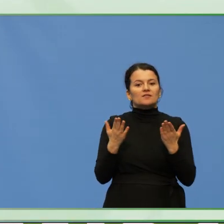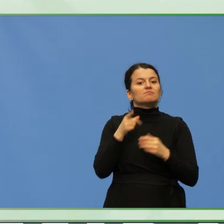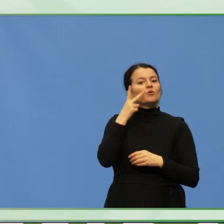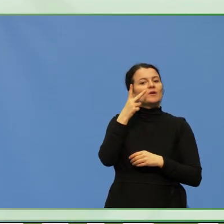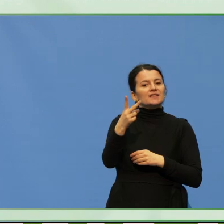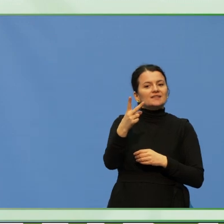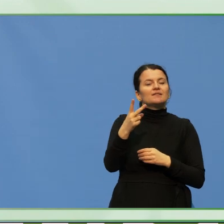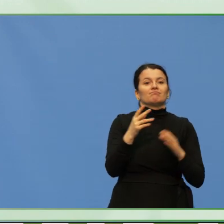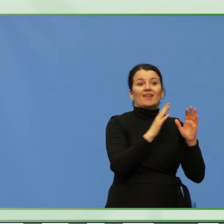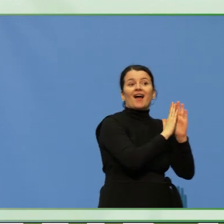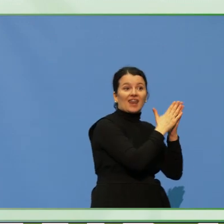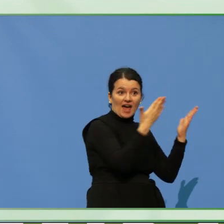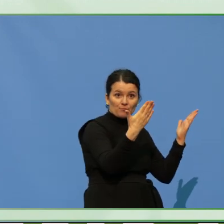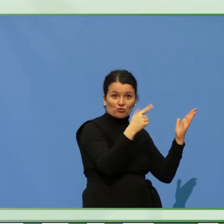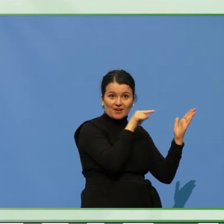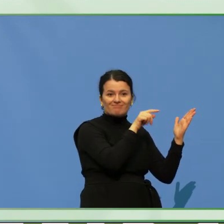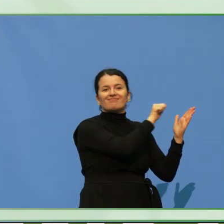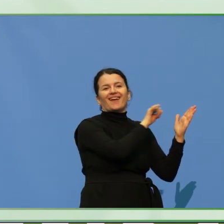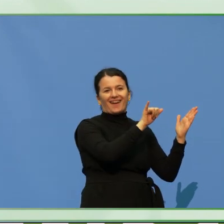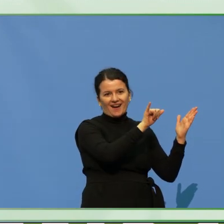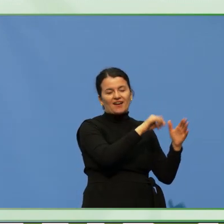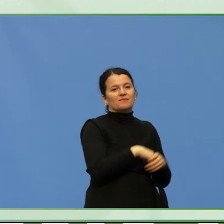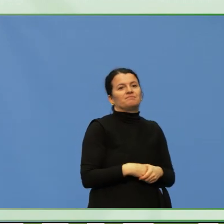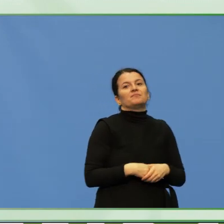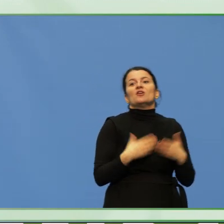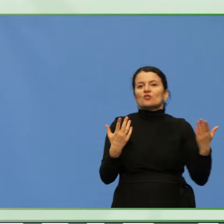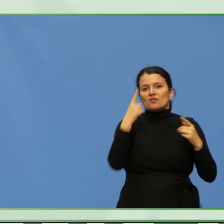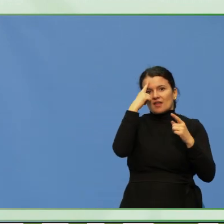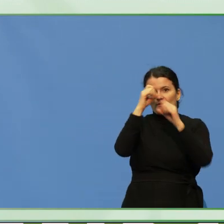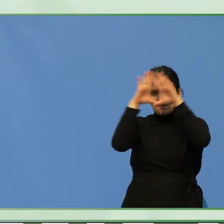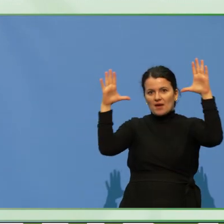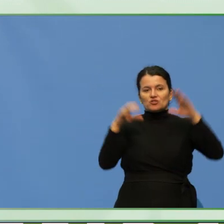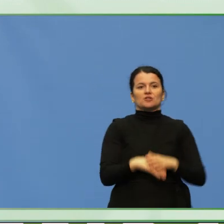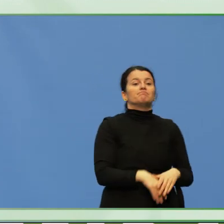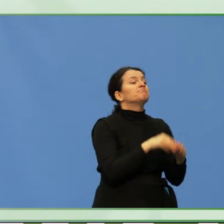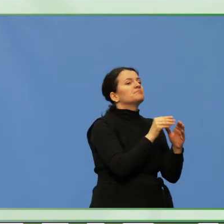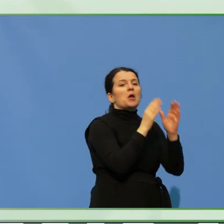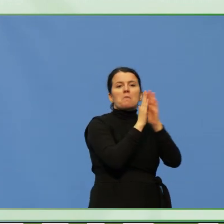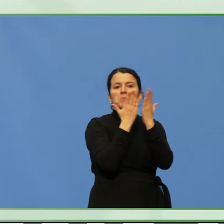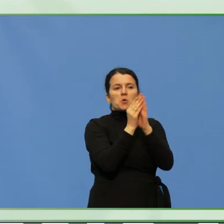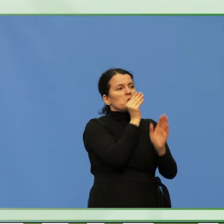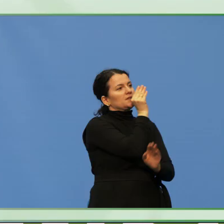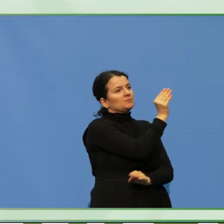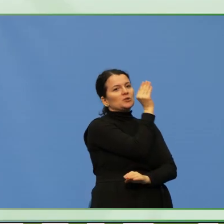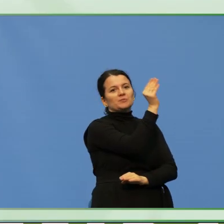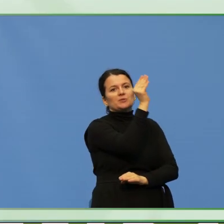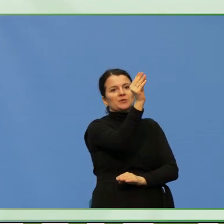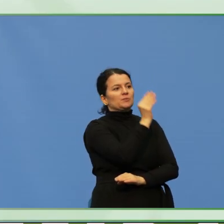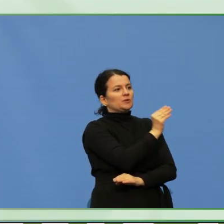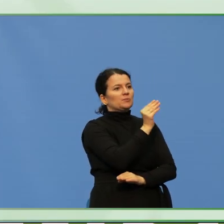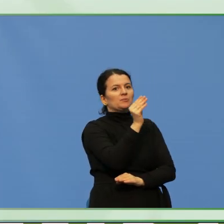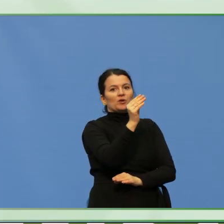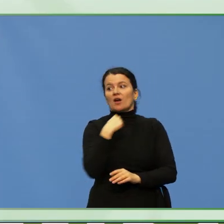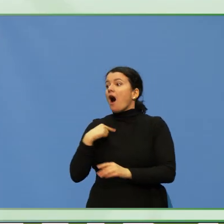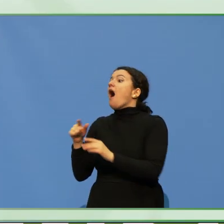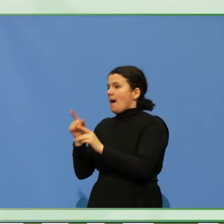putting output, you are using the books on the shelves to create content. How do we make sure that that is then accurate